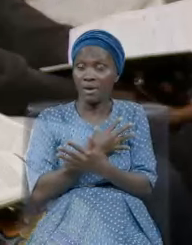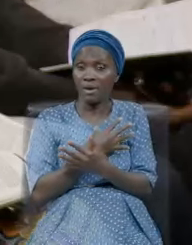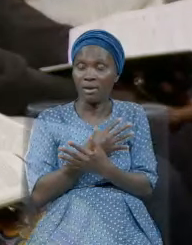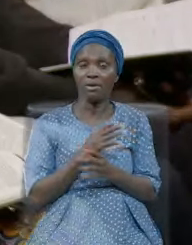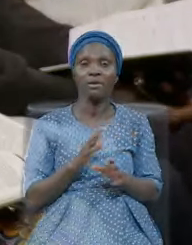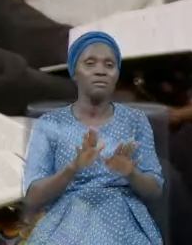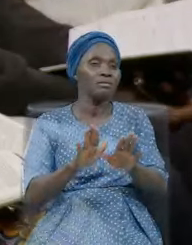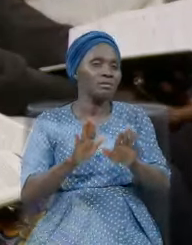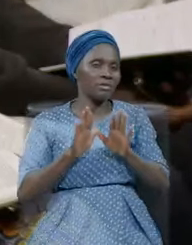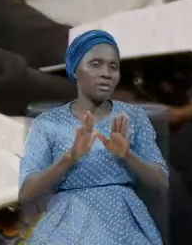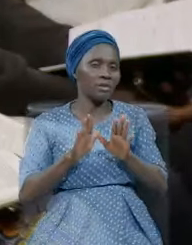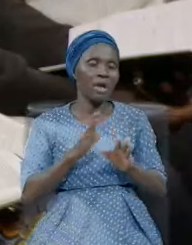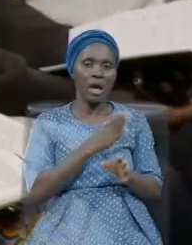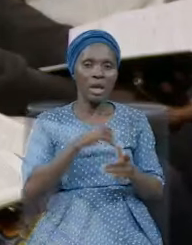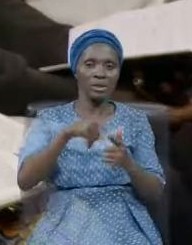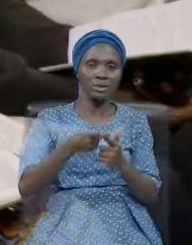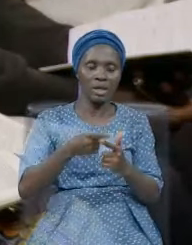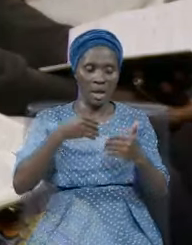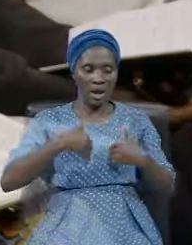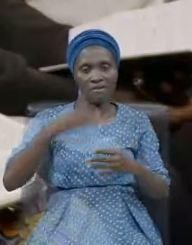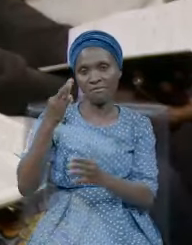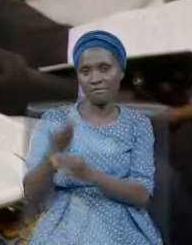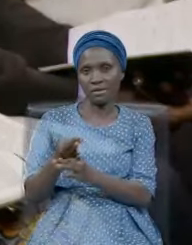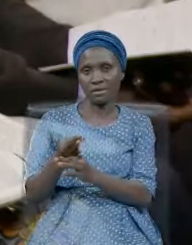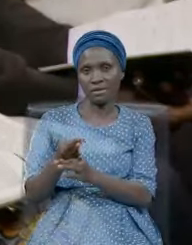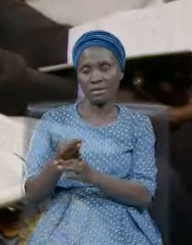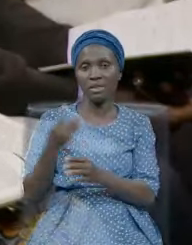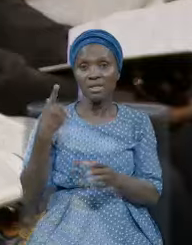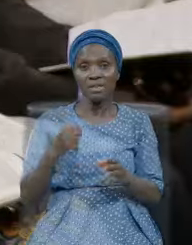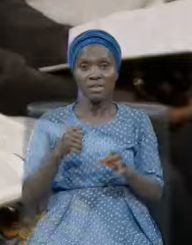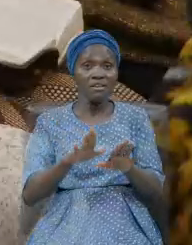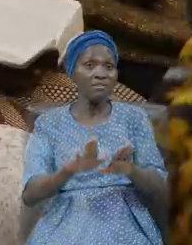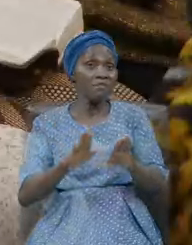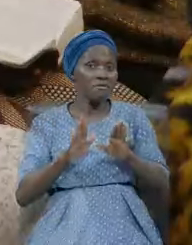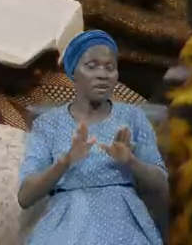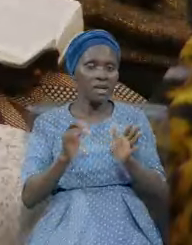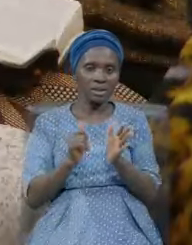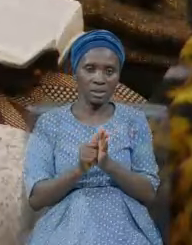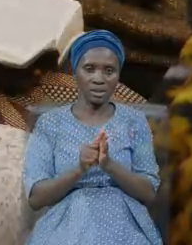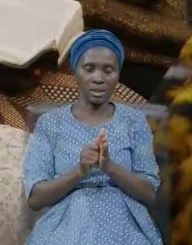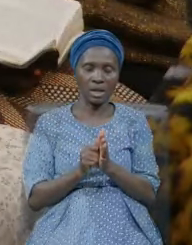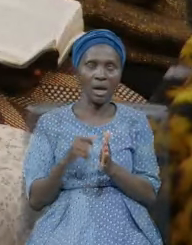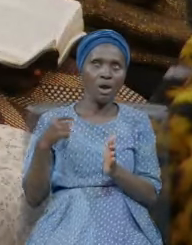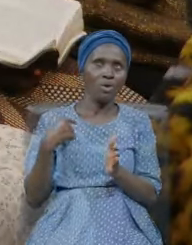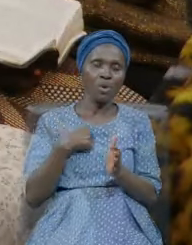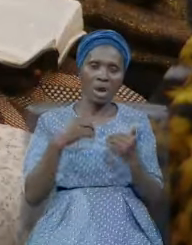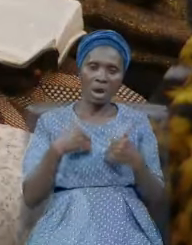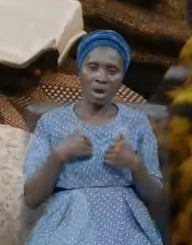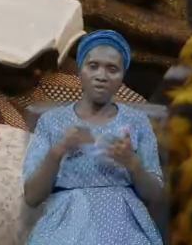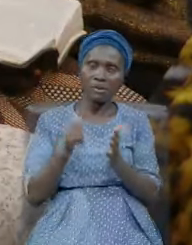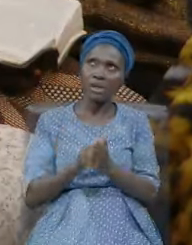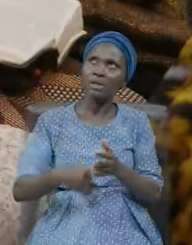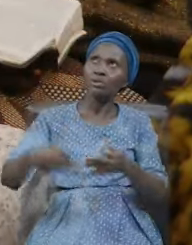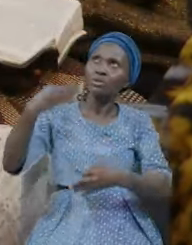faith. The fear we have that judgment is coming, the fear we have that